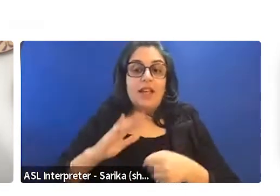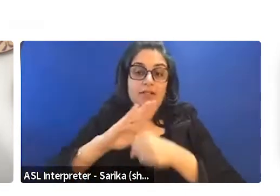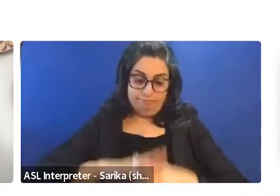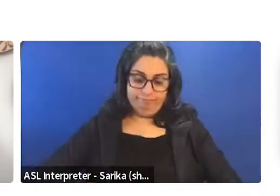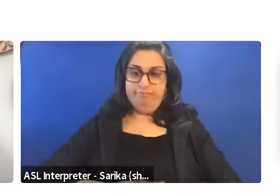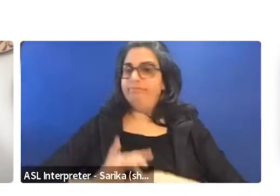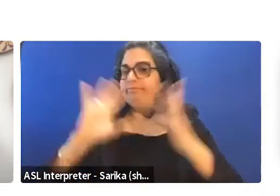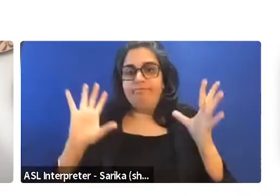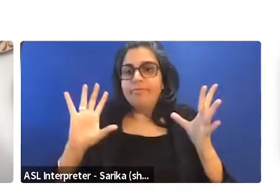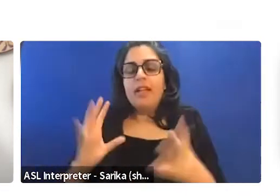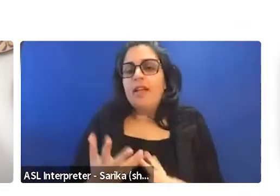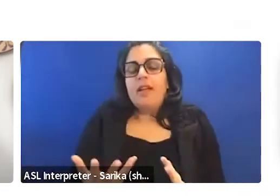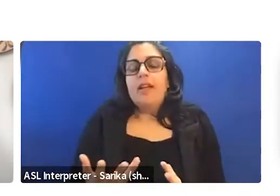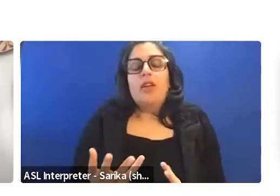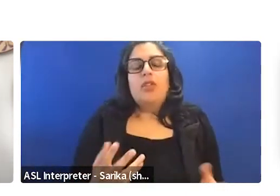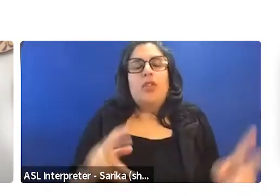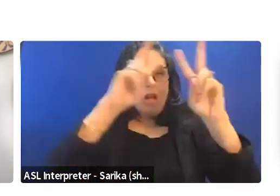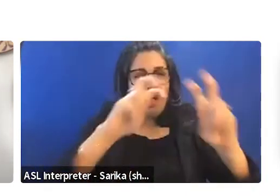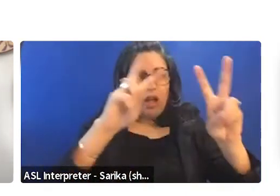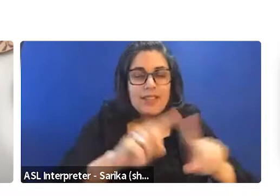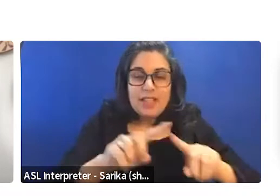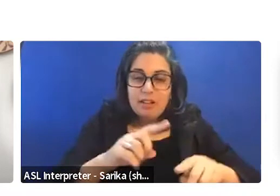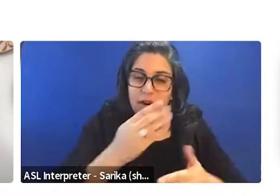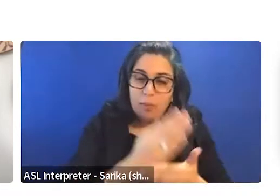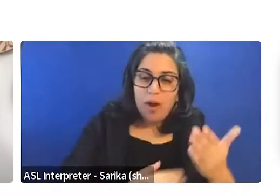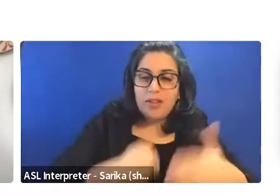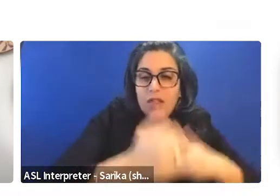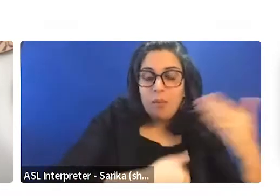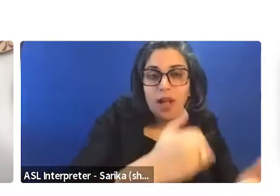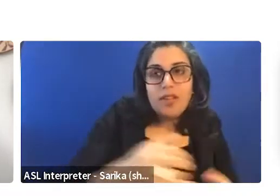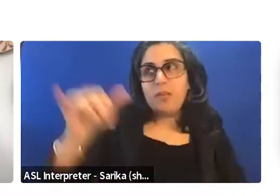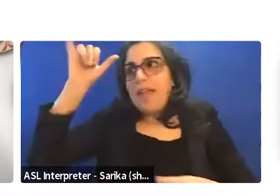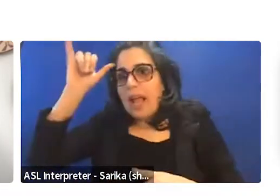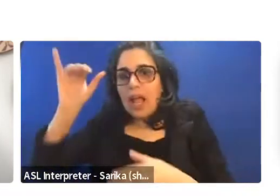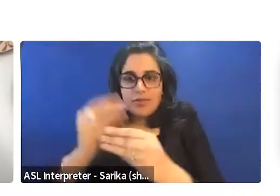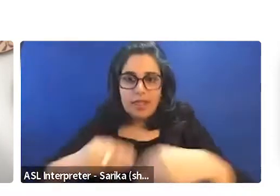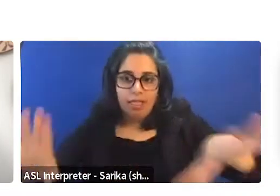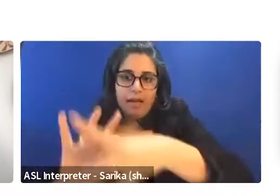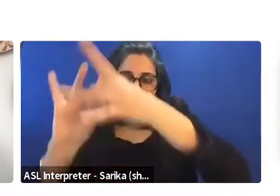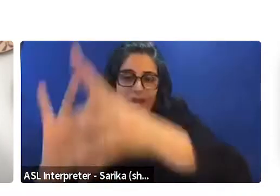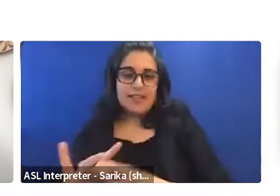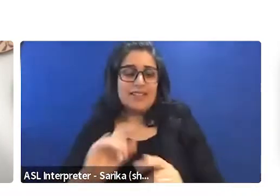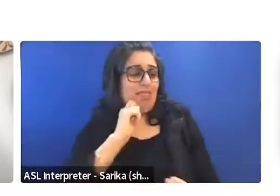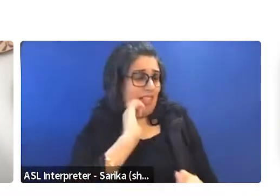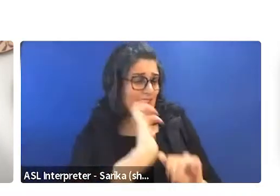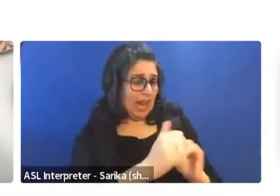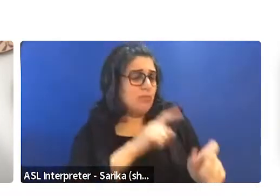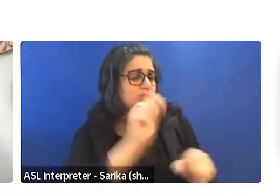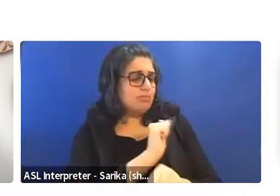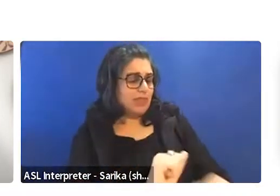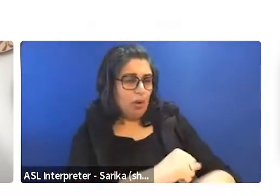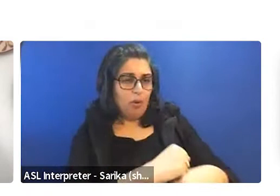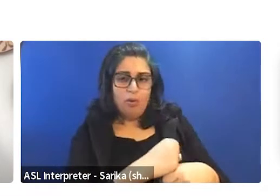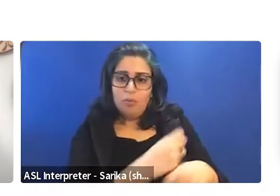these parts of the process, from just the cows and the land to how the leather is actually being processed and turned into